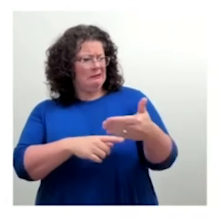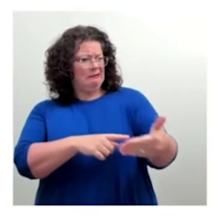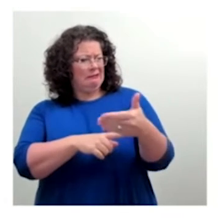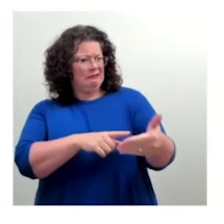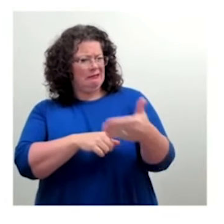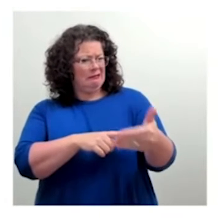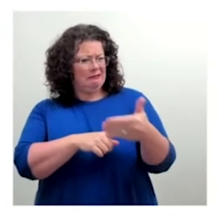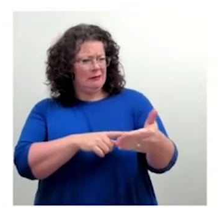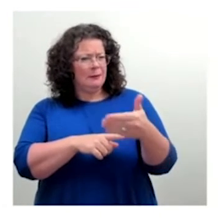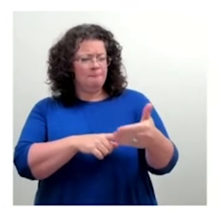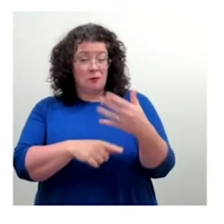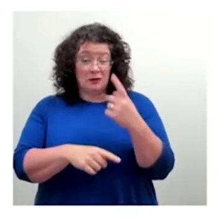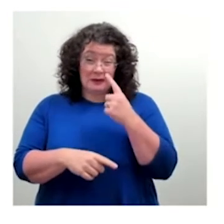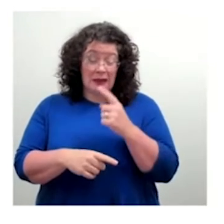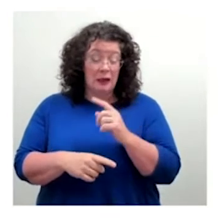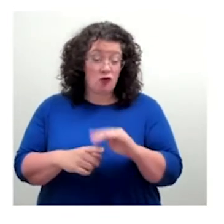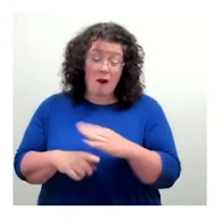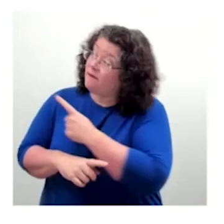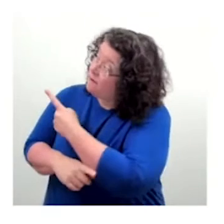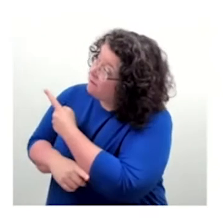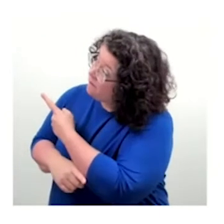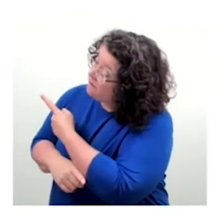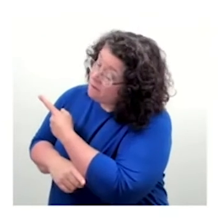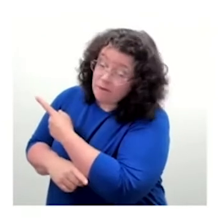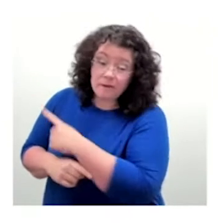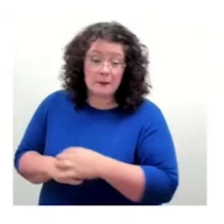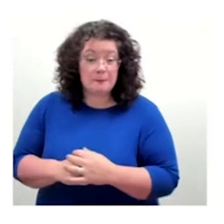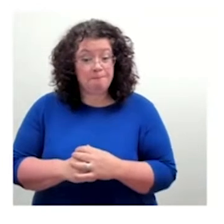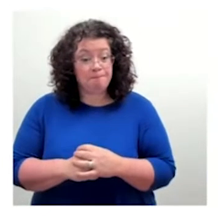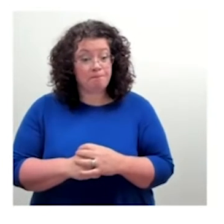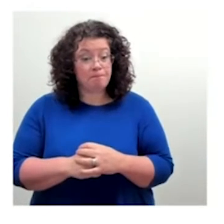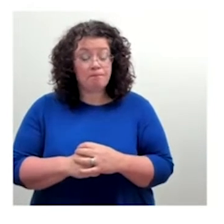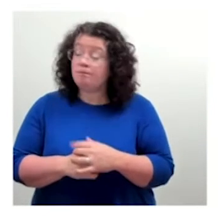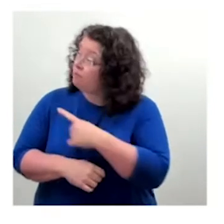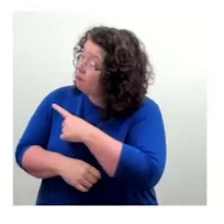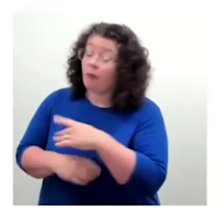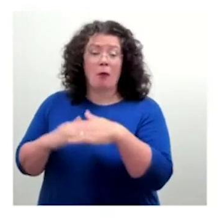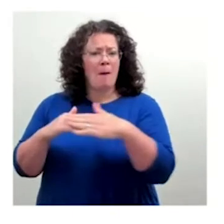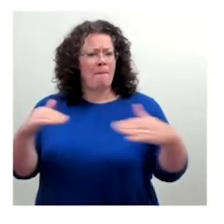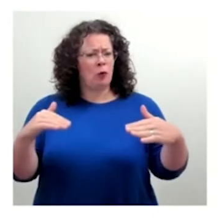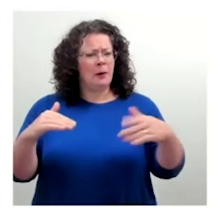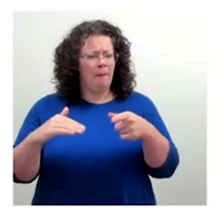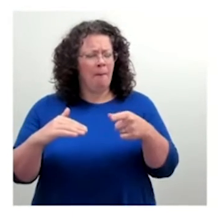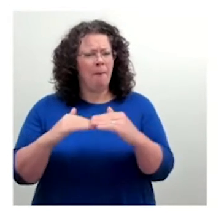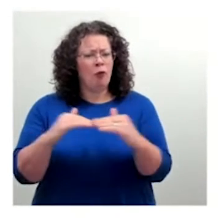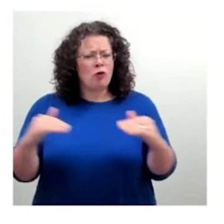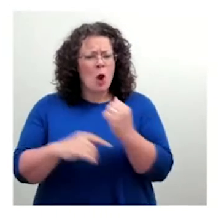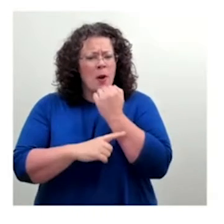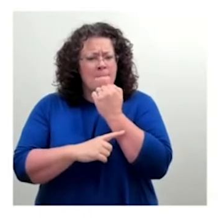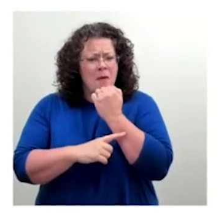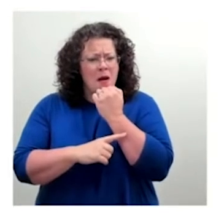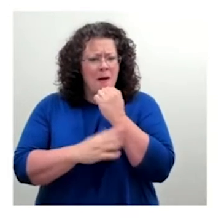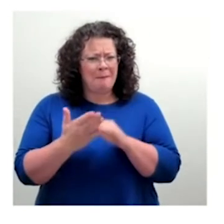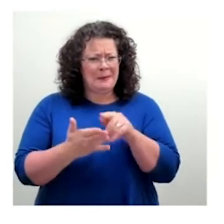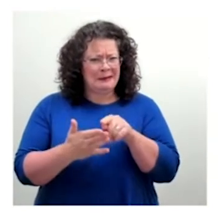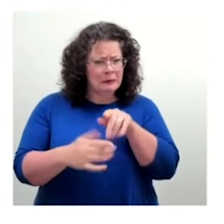that who chose that row going up the side. And we see that very much row 11, which is the second